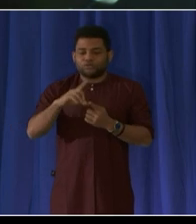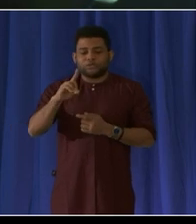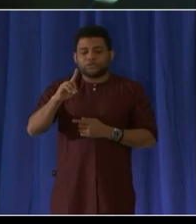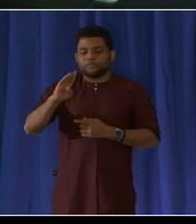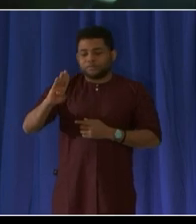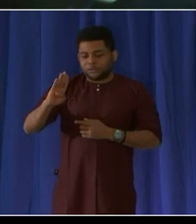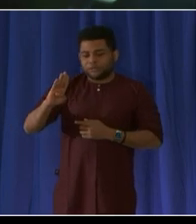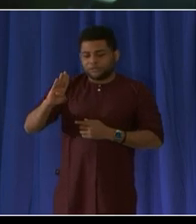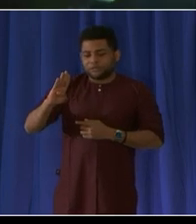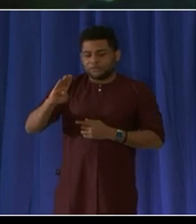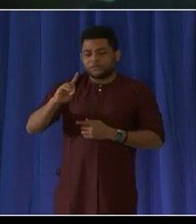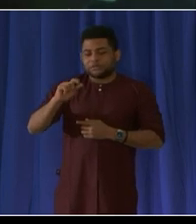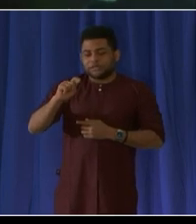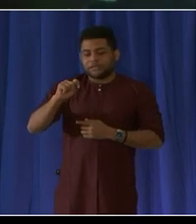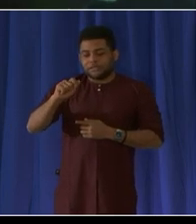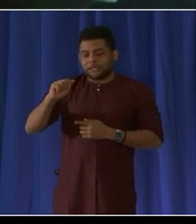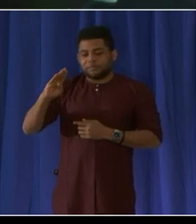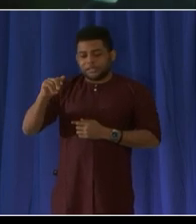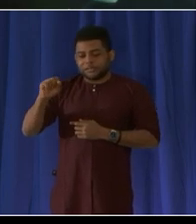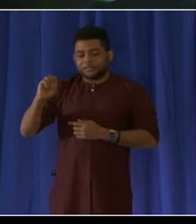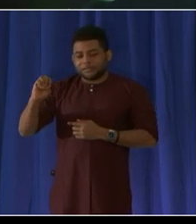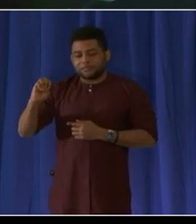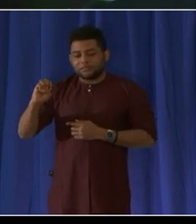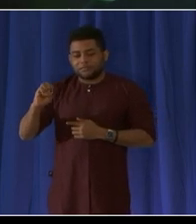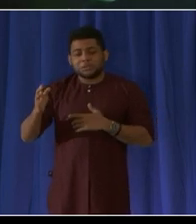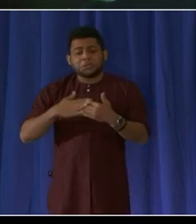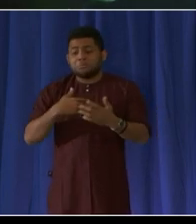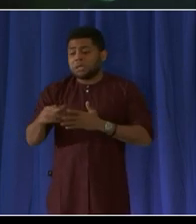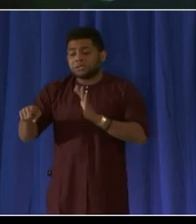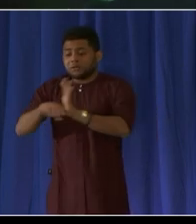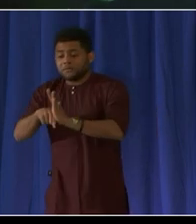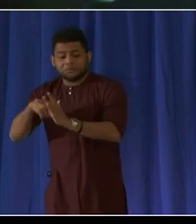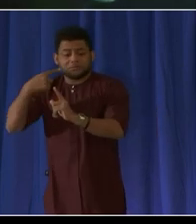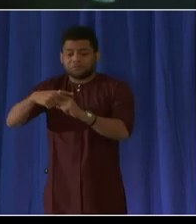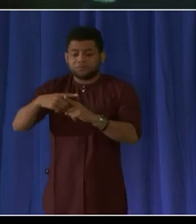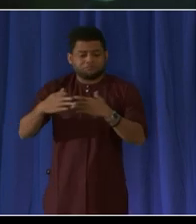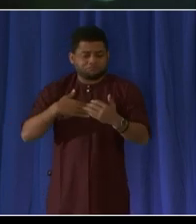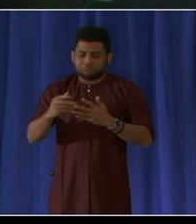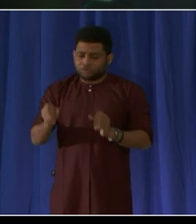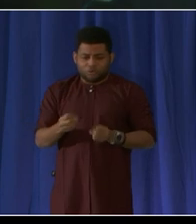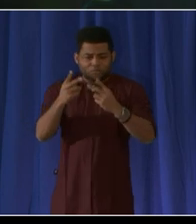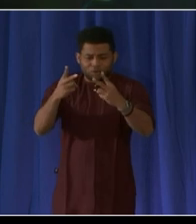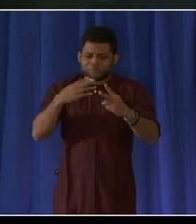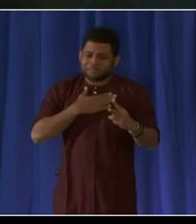and whether the results are negative or positive, please upload those results.